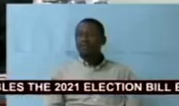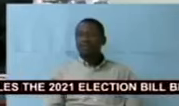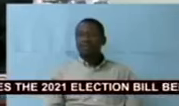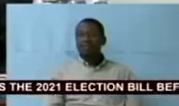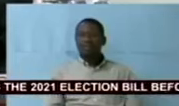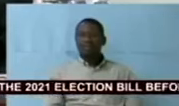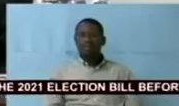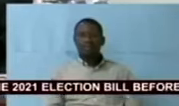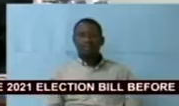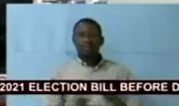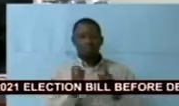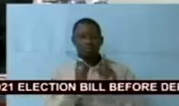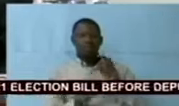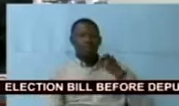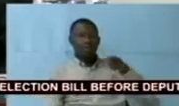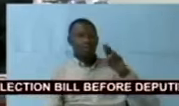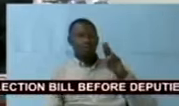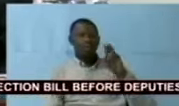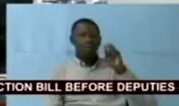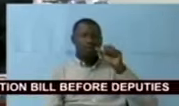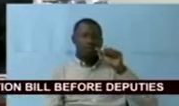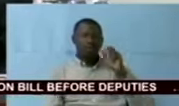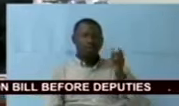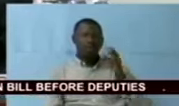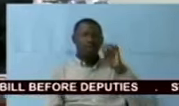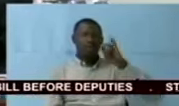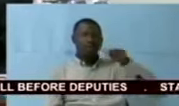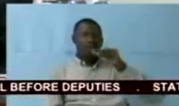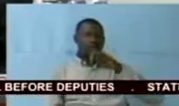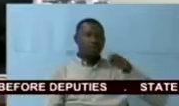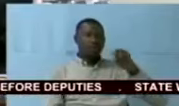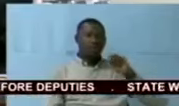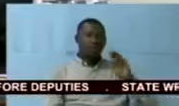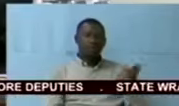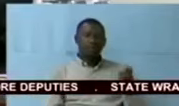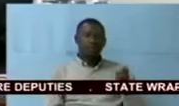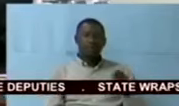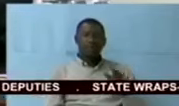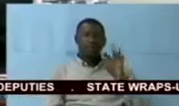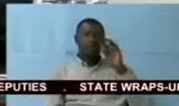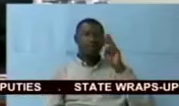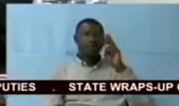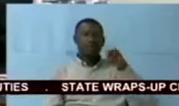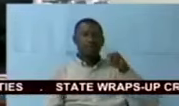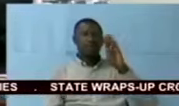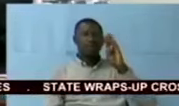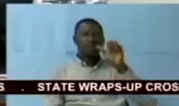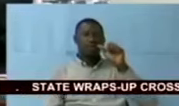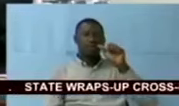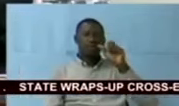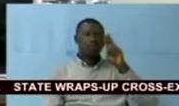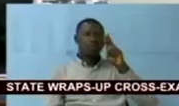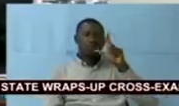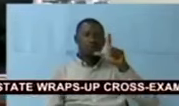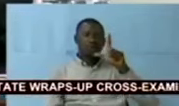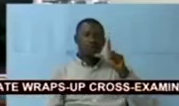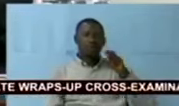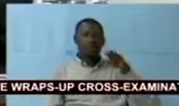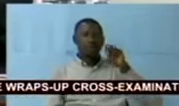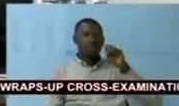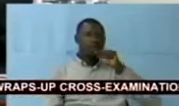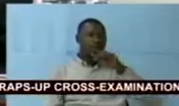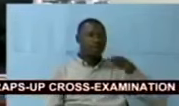Musa Jame. No. Tumbul Tamba. No, I know all those ones. Not Sadamanja. Sadamanja. No.